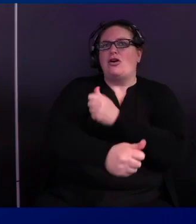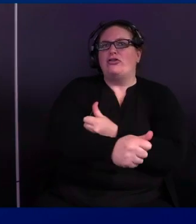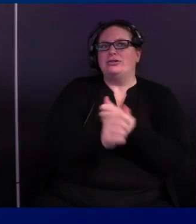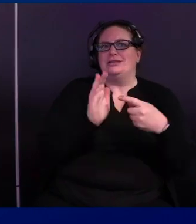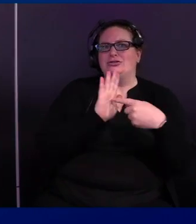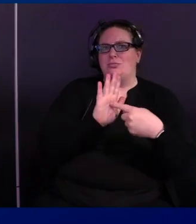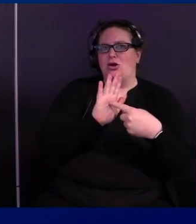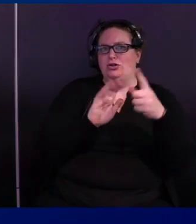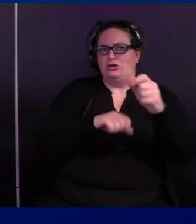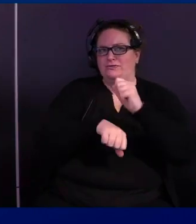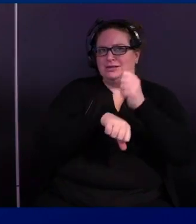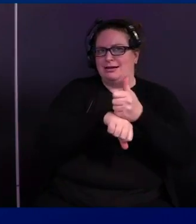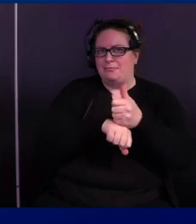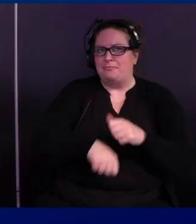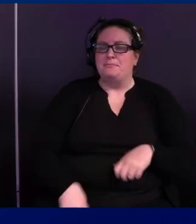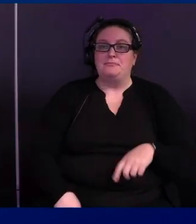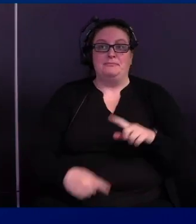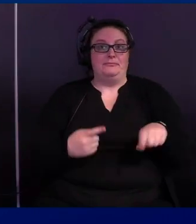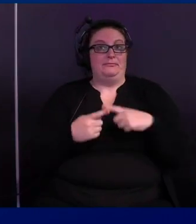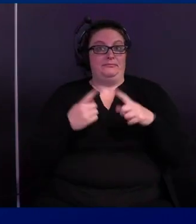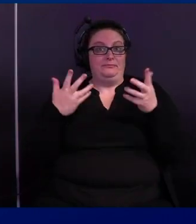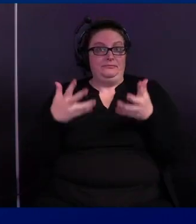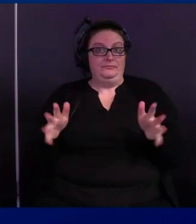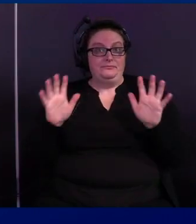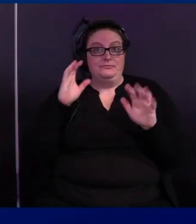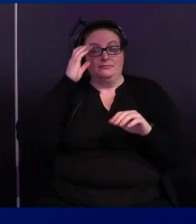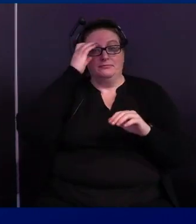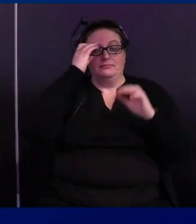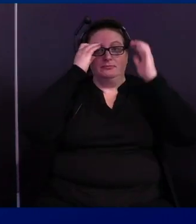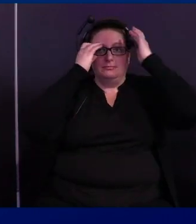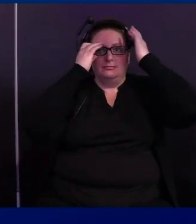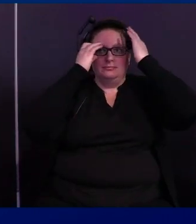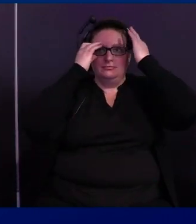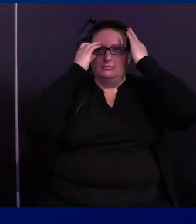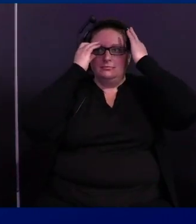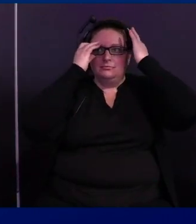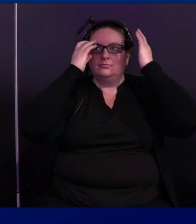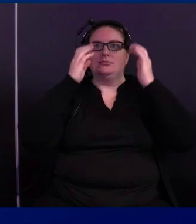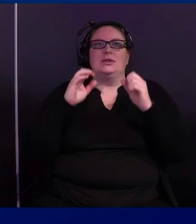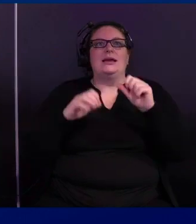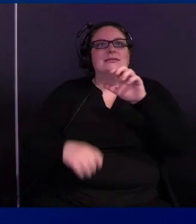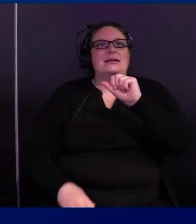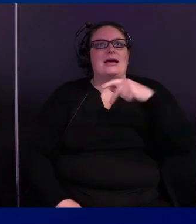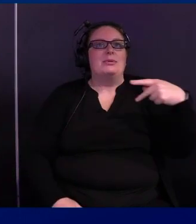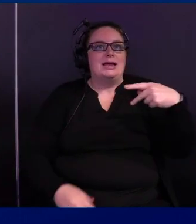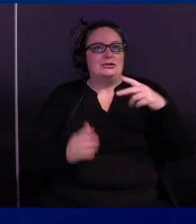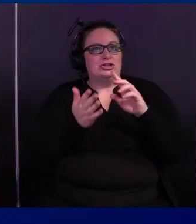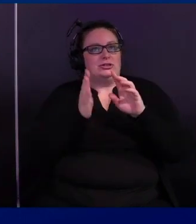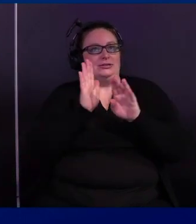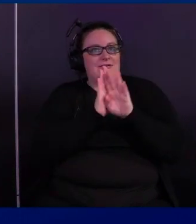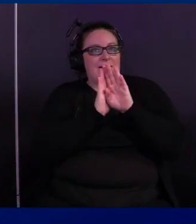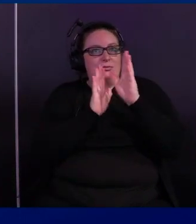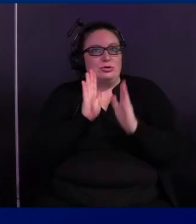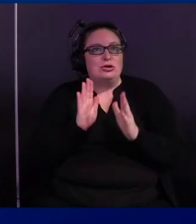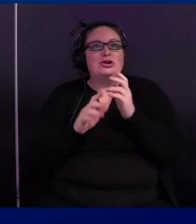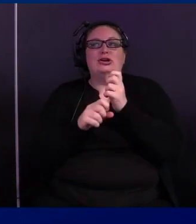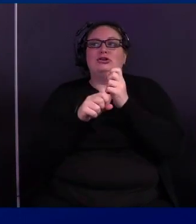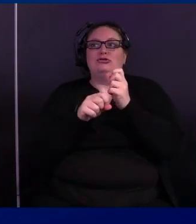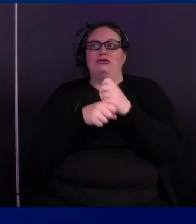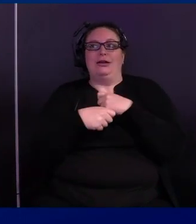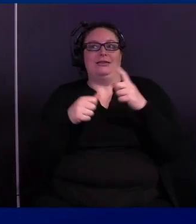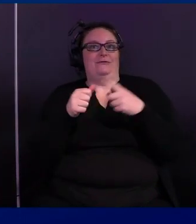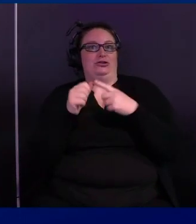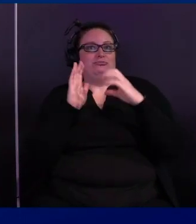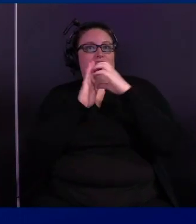up. And then once you've done that, you're then, as an application developer, you can create that first set of policies in the